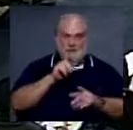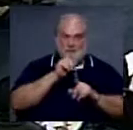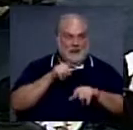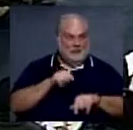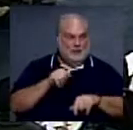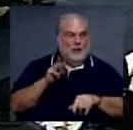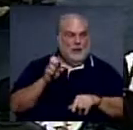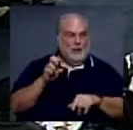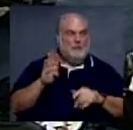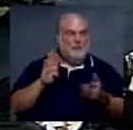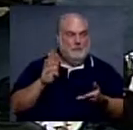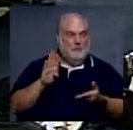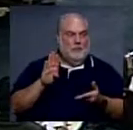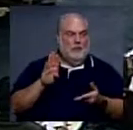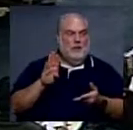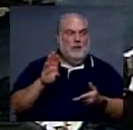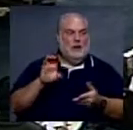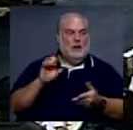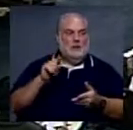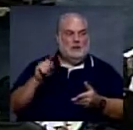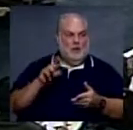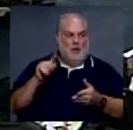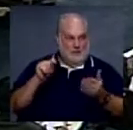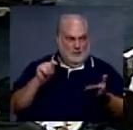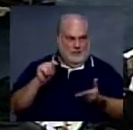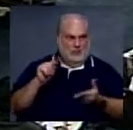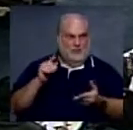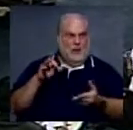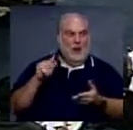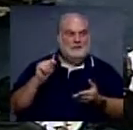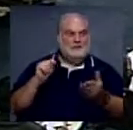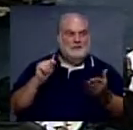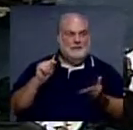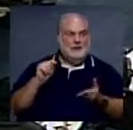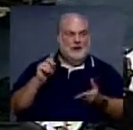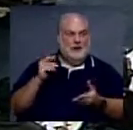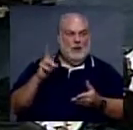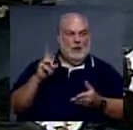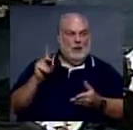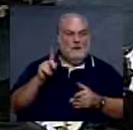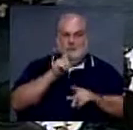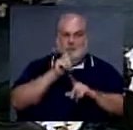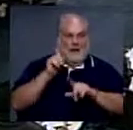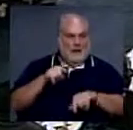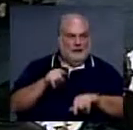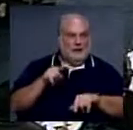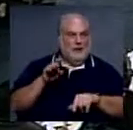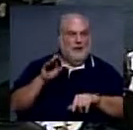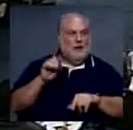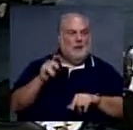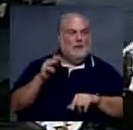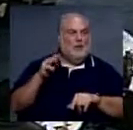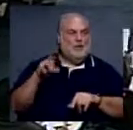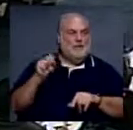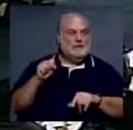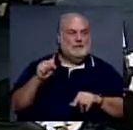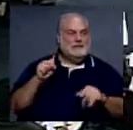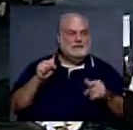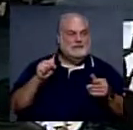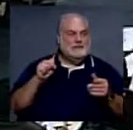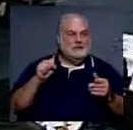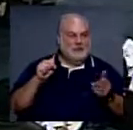Kazort, Director Wright, Director Wyrick, Director Campuris, Director Fordson, Director